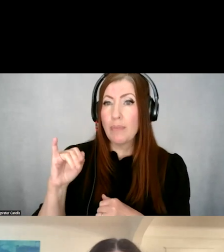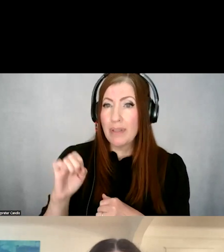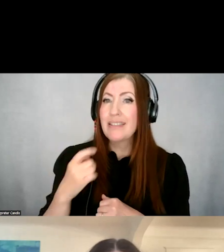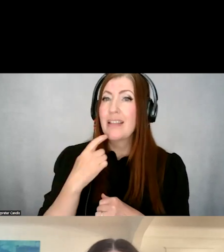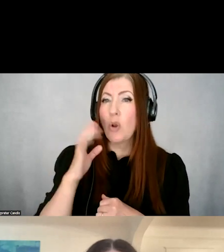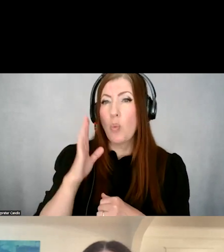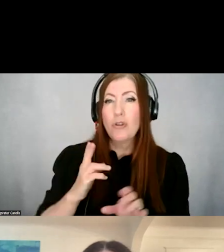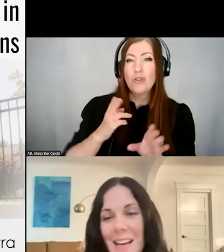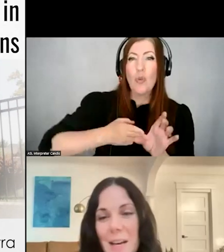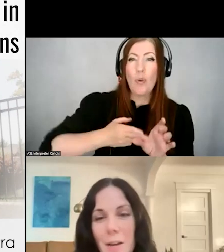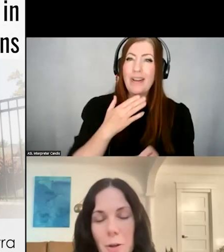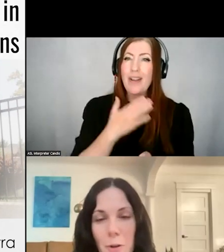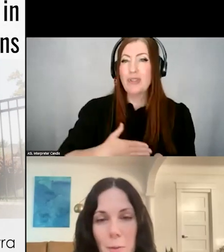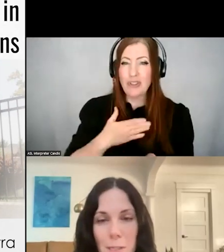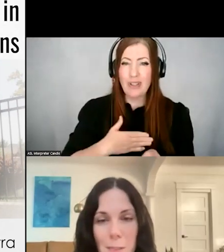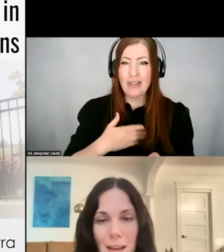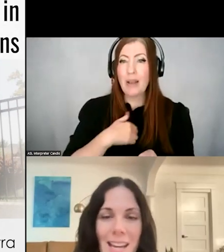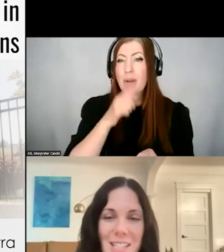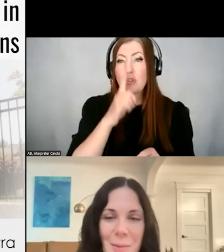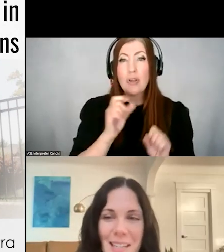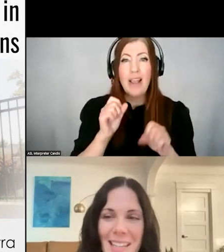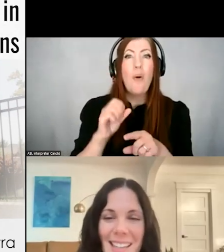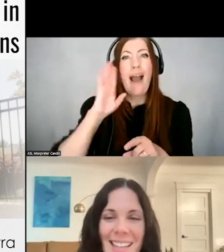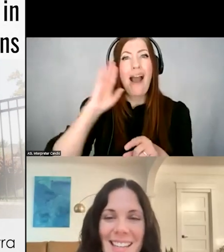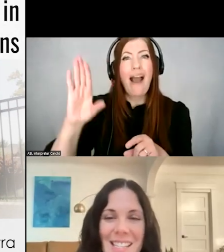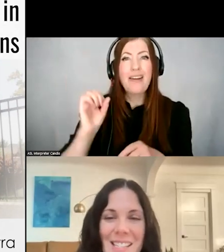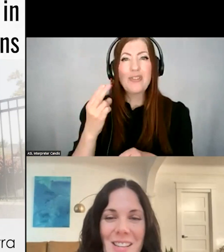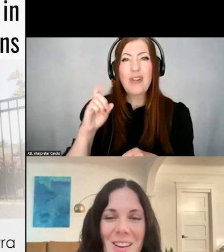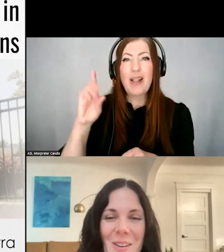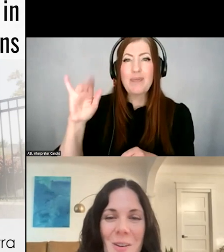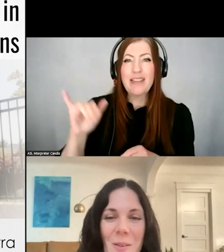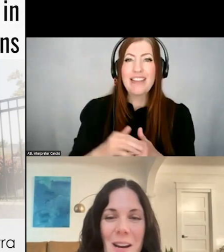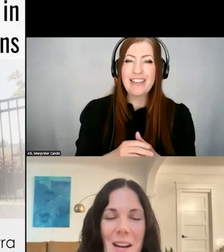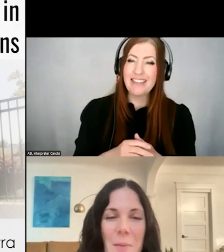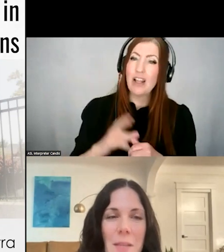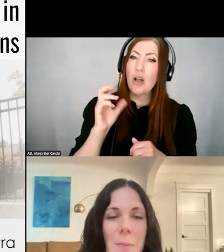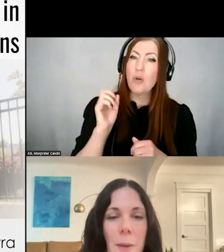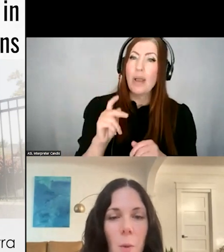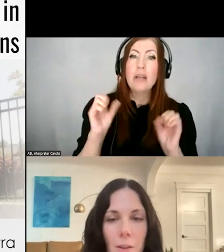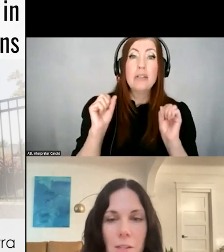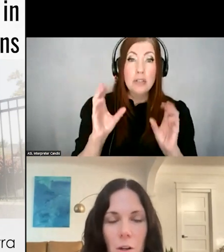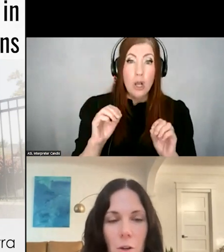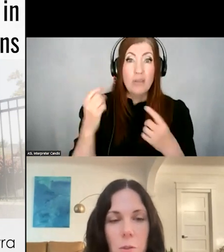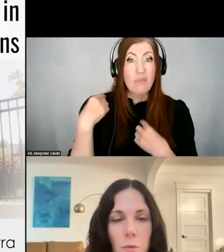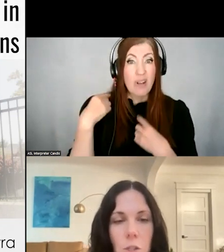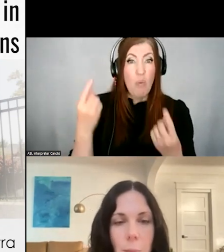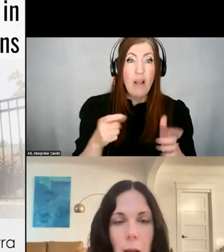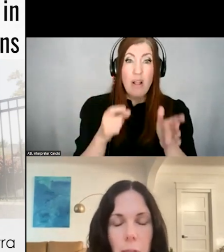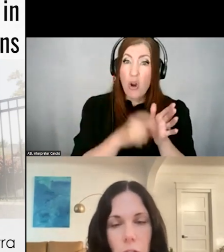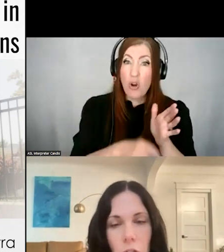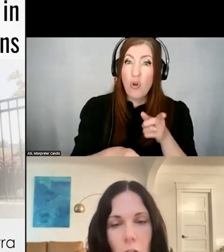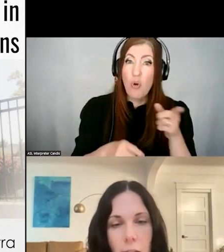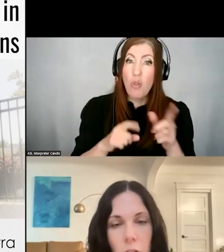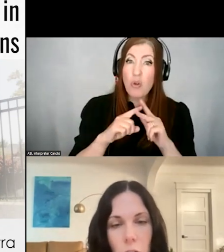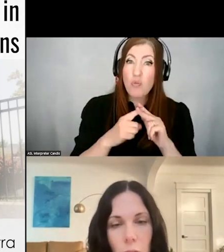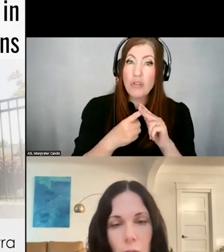I appreciate. I don't know if you're able to spot. Hi, Shelby. So it's been a while. This article was originally